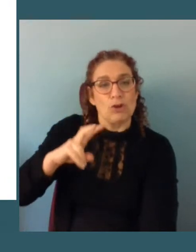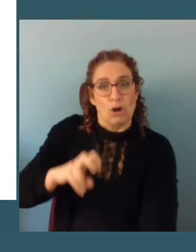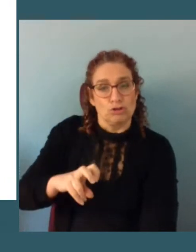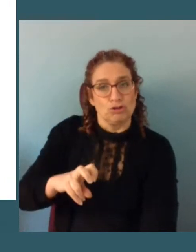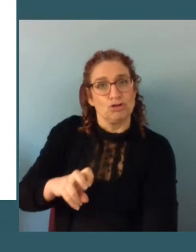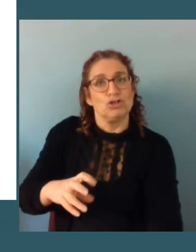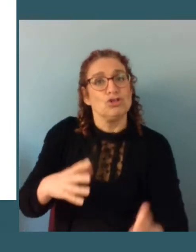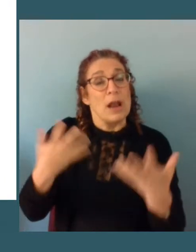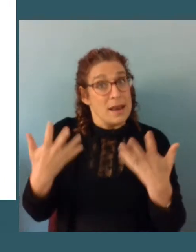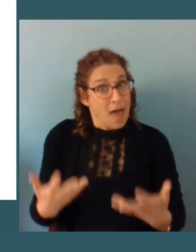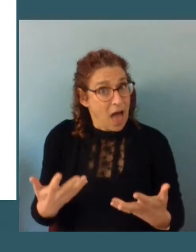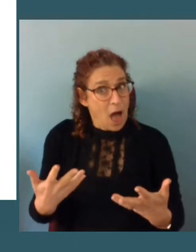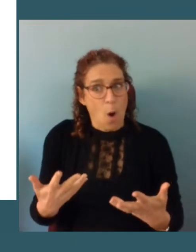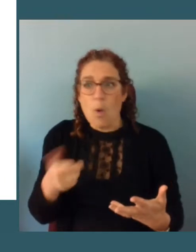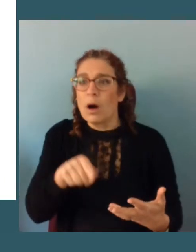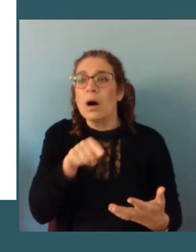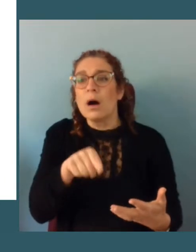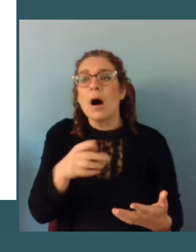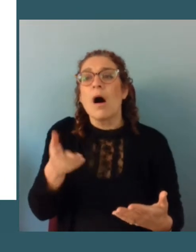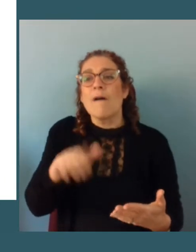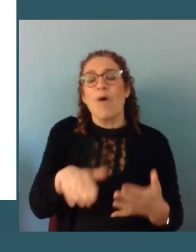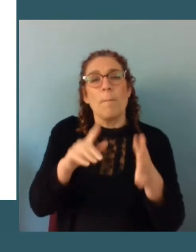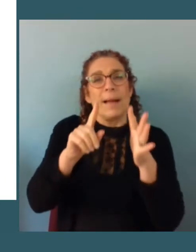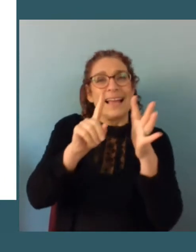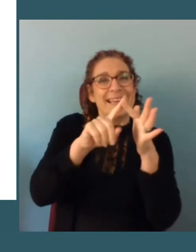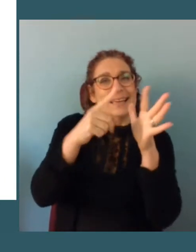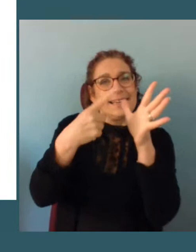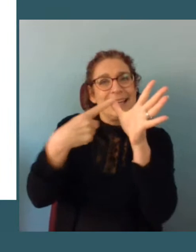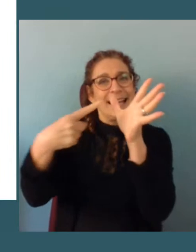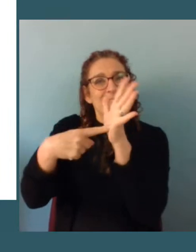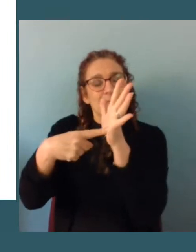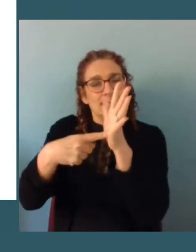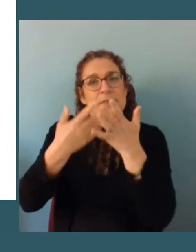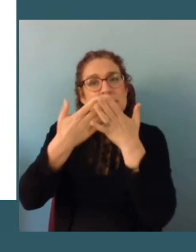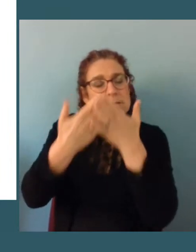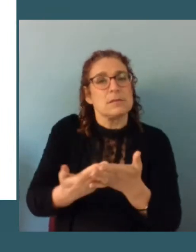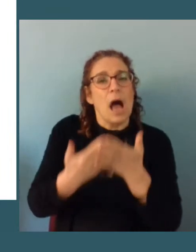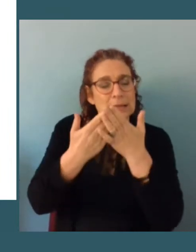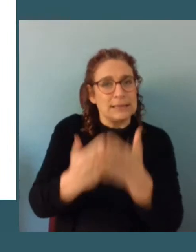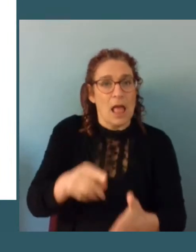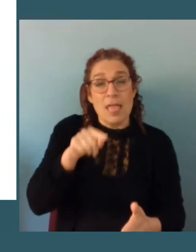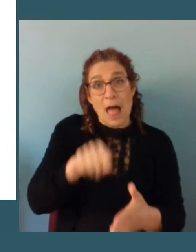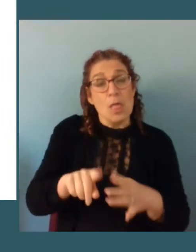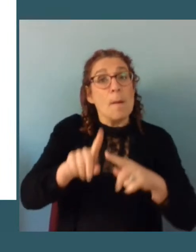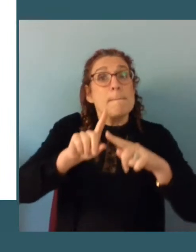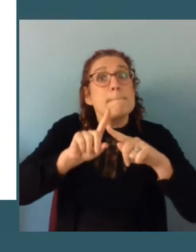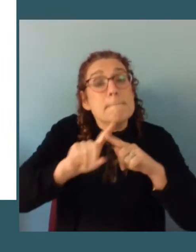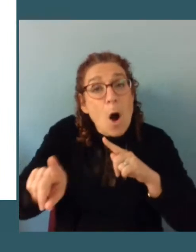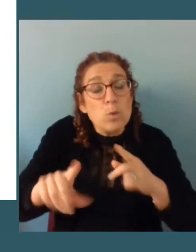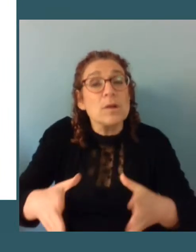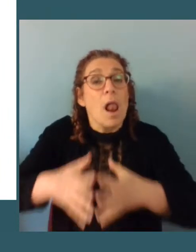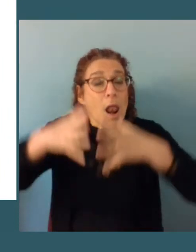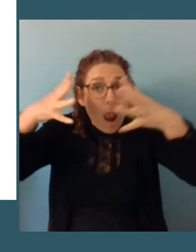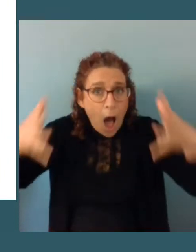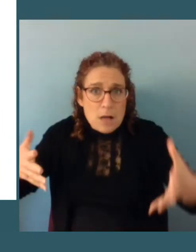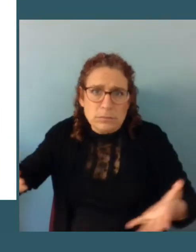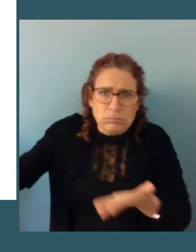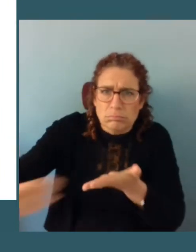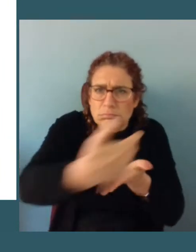analysis from the EAT study. EAT study was one of the largest studies inquiring about